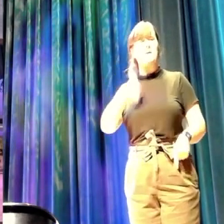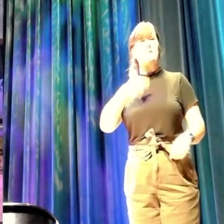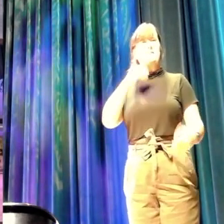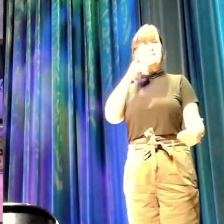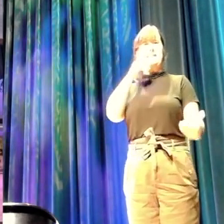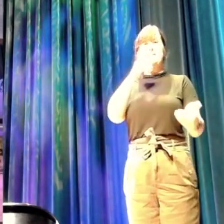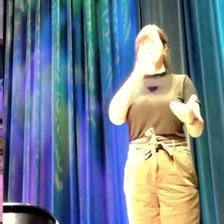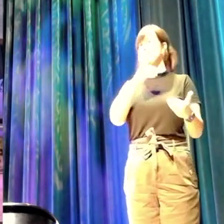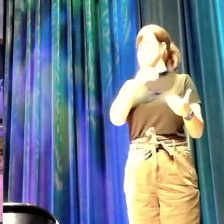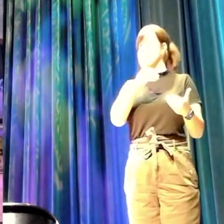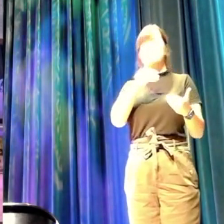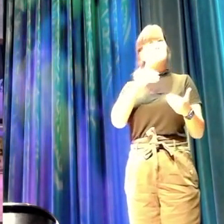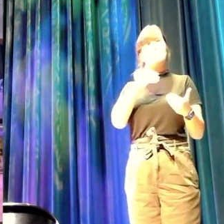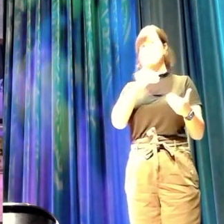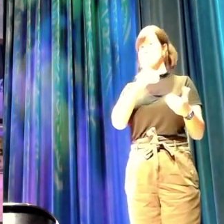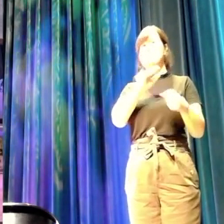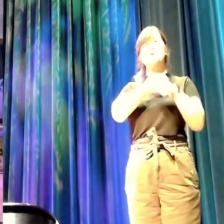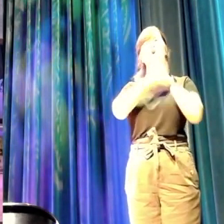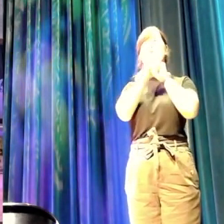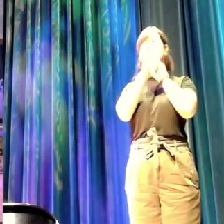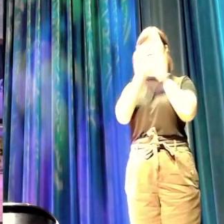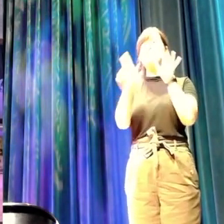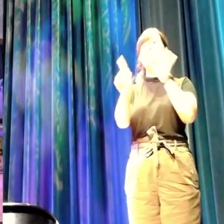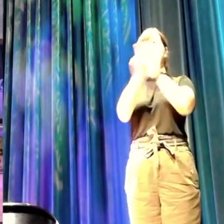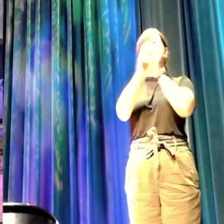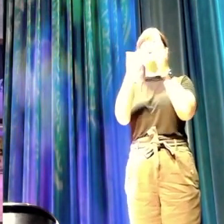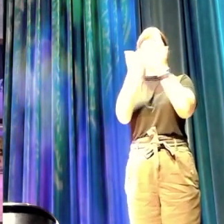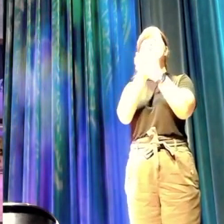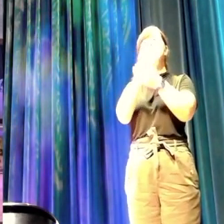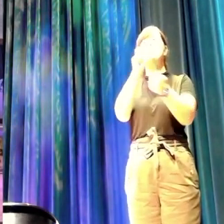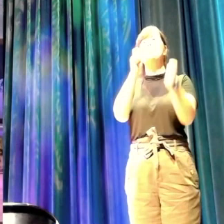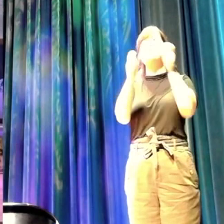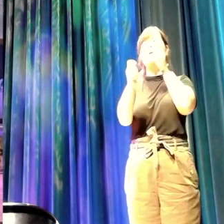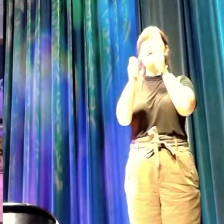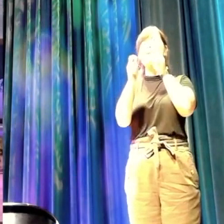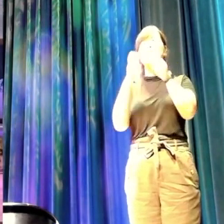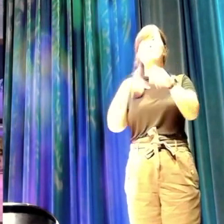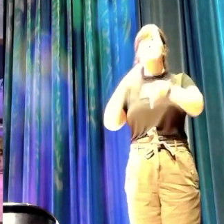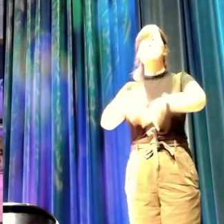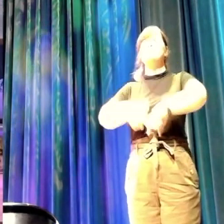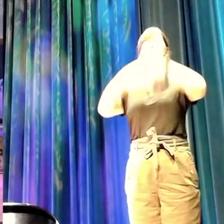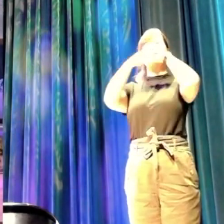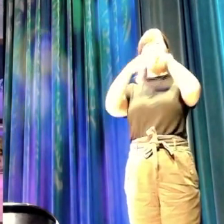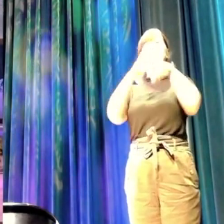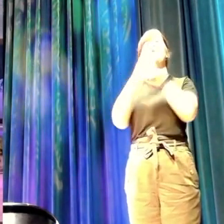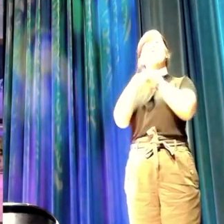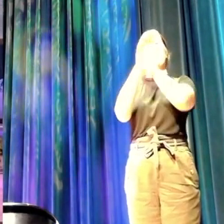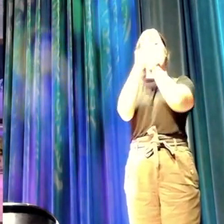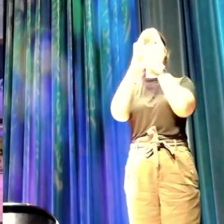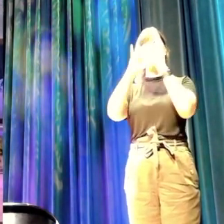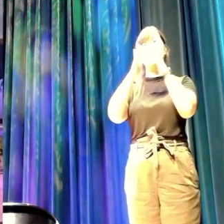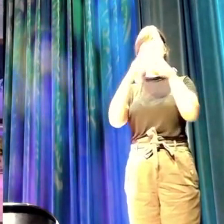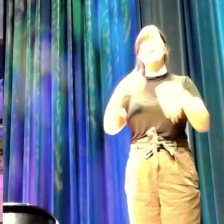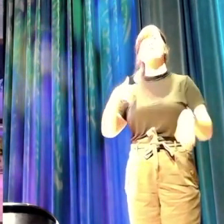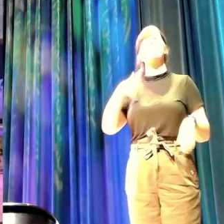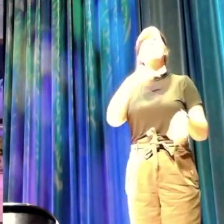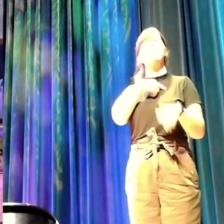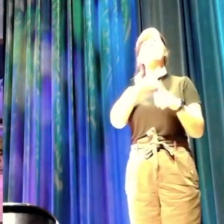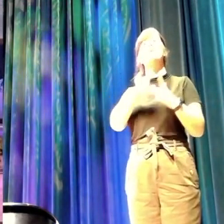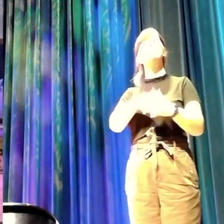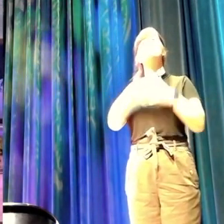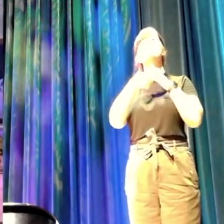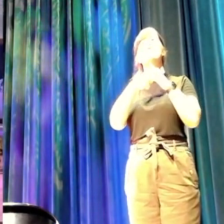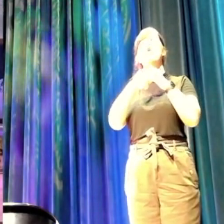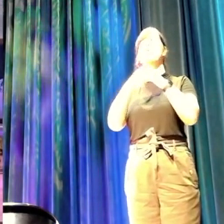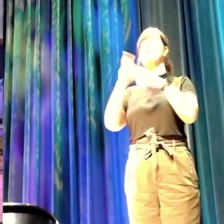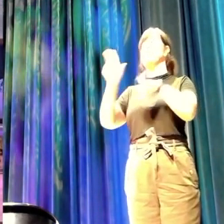variant reared its ugly head. While online, we started maintaining making a